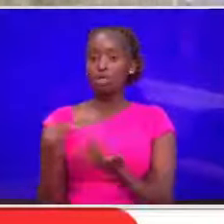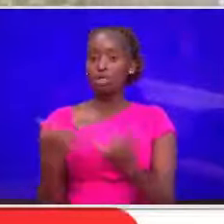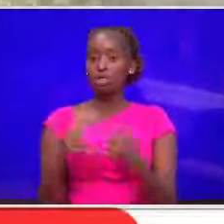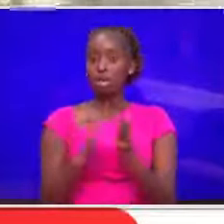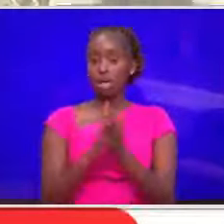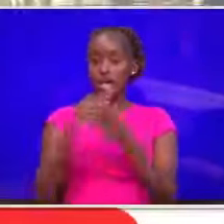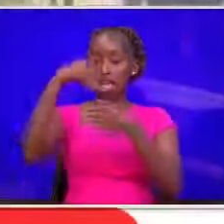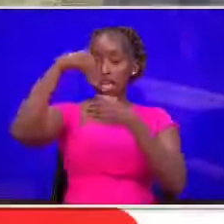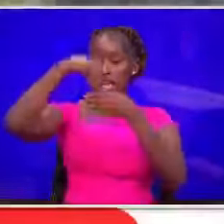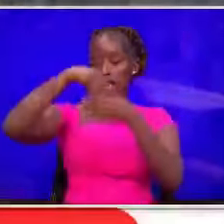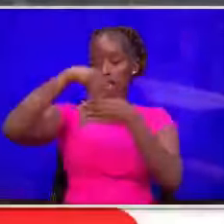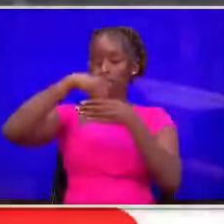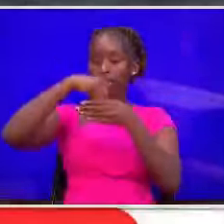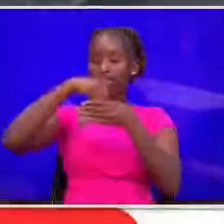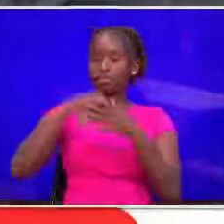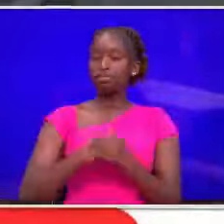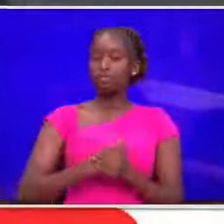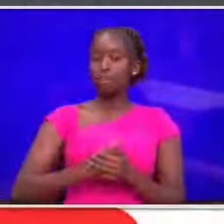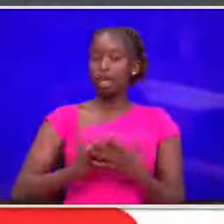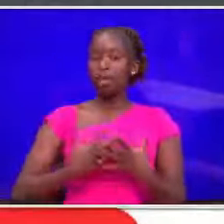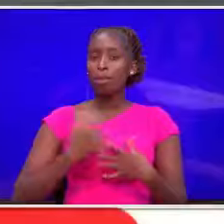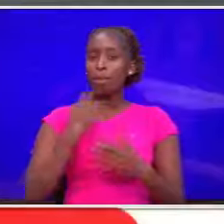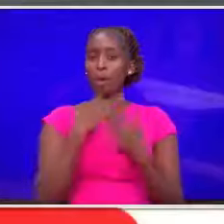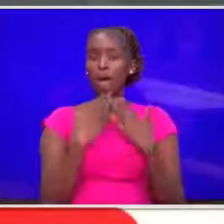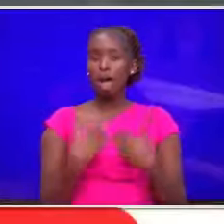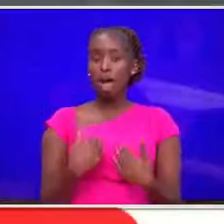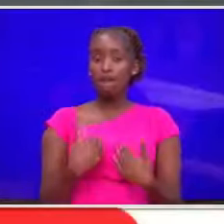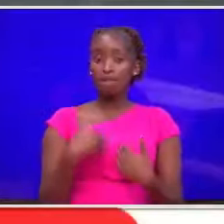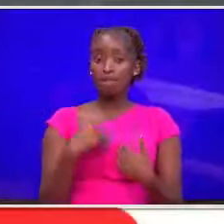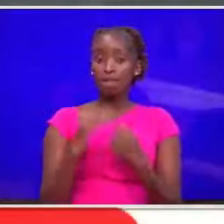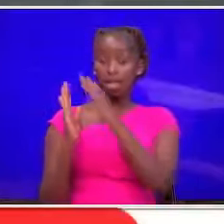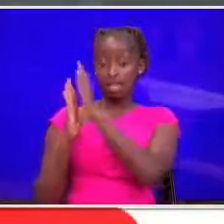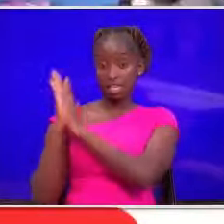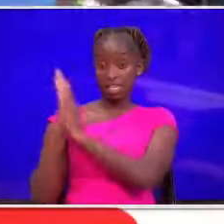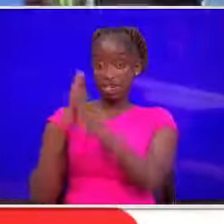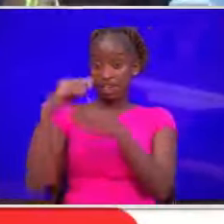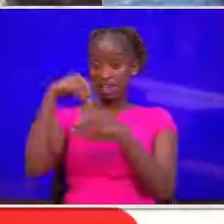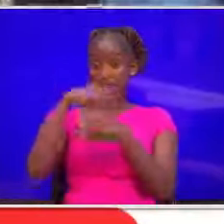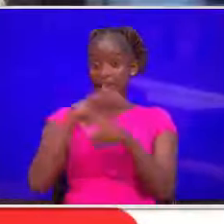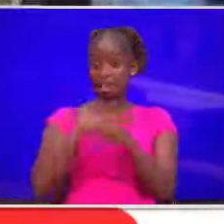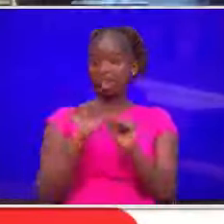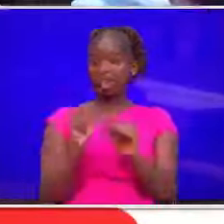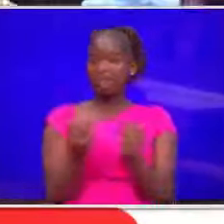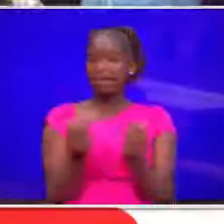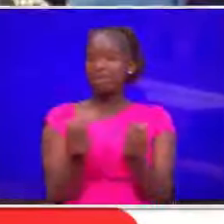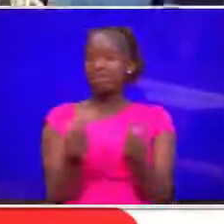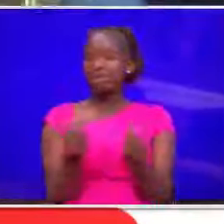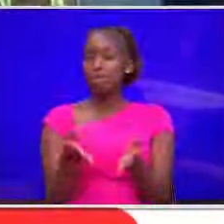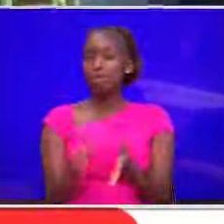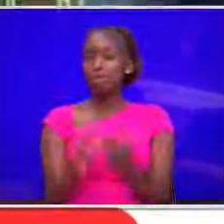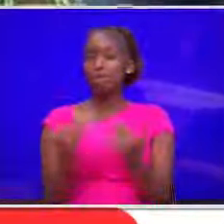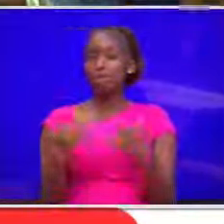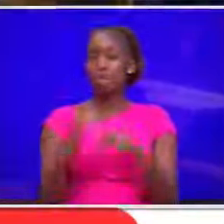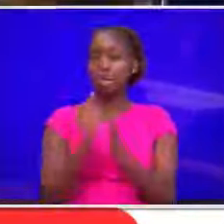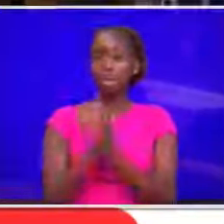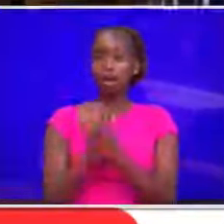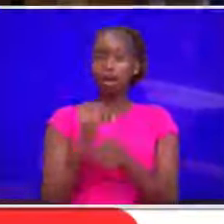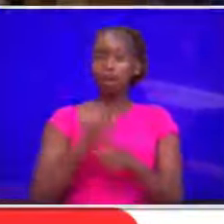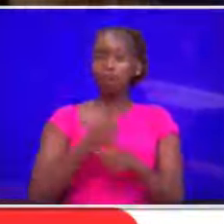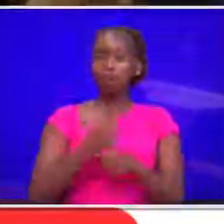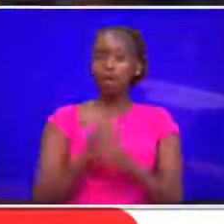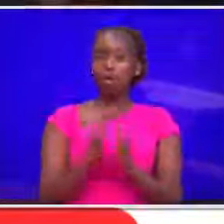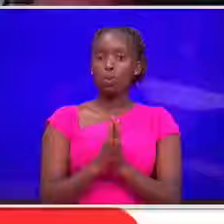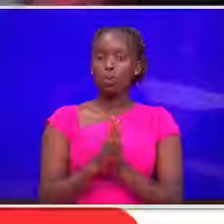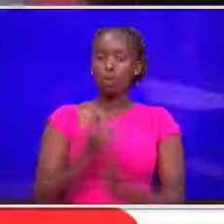our the people who are interested to invest can find an easy way to work to work